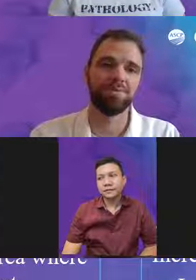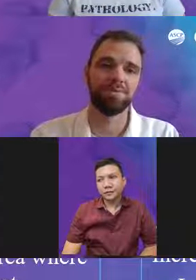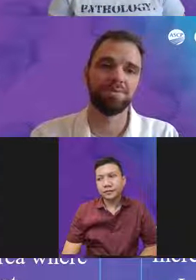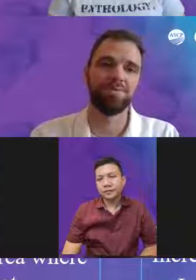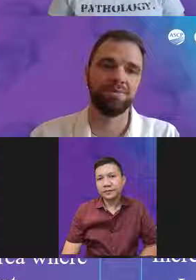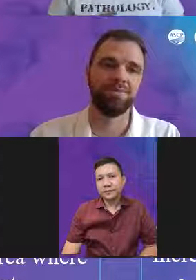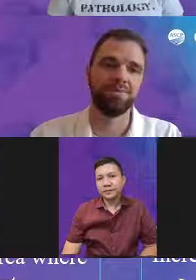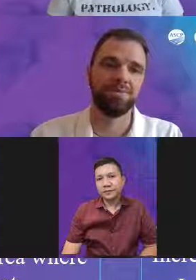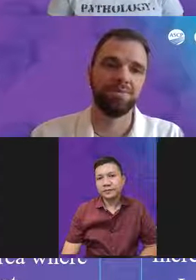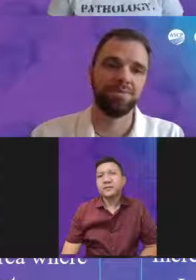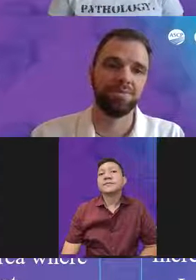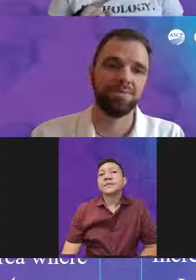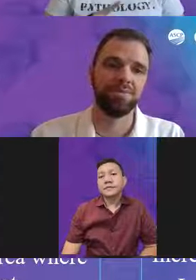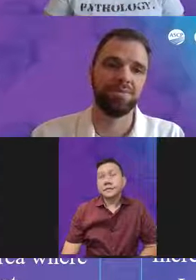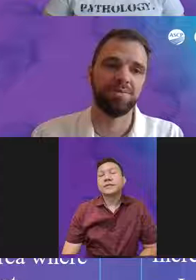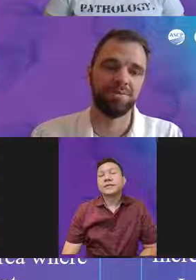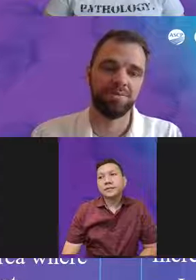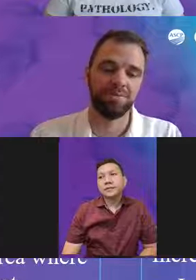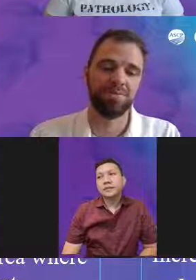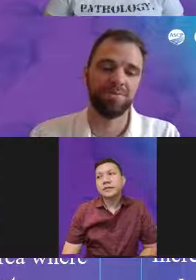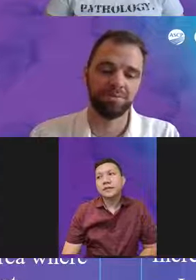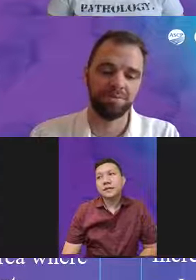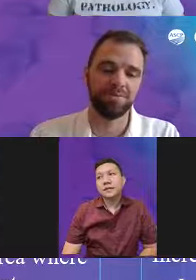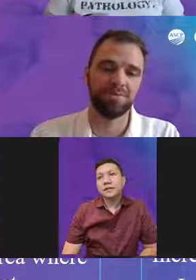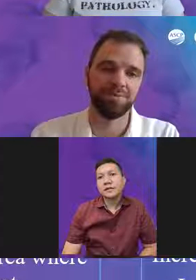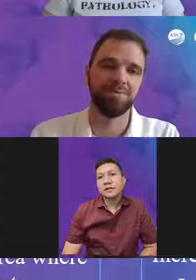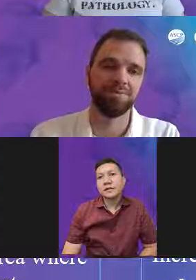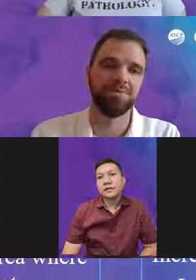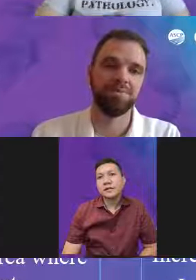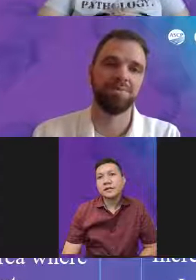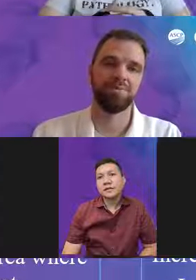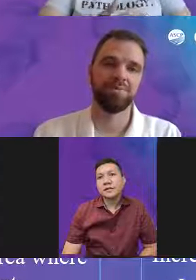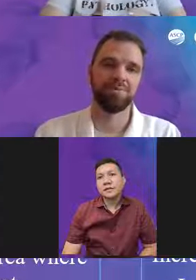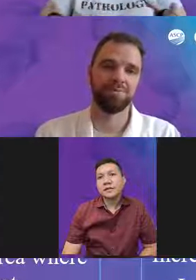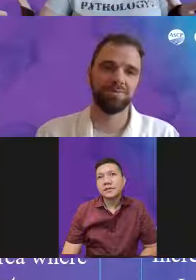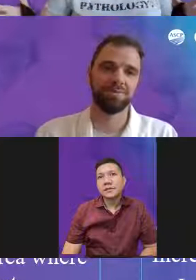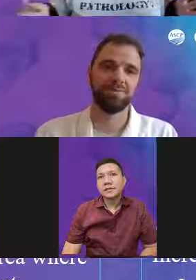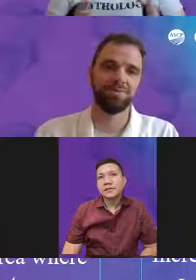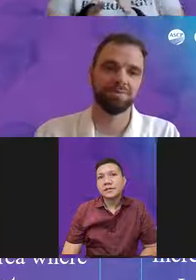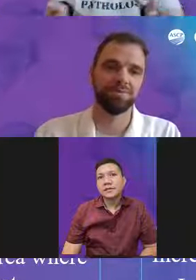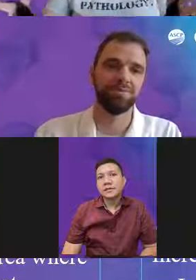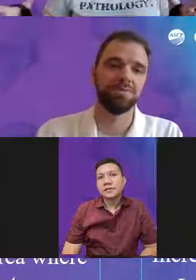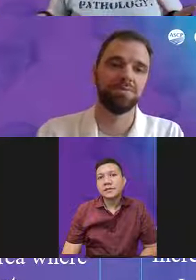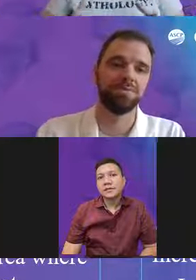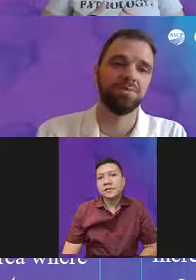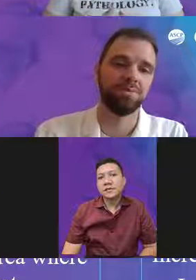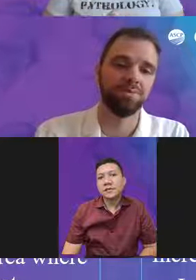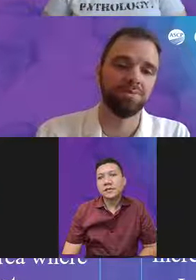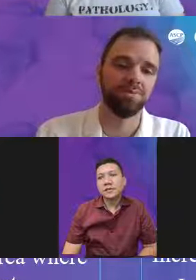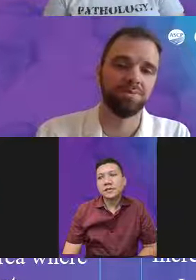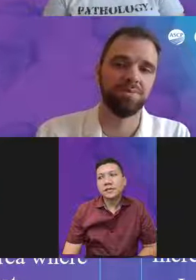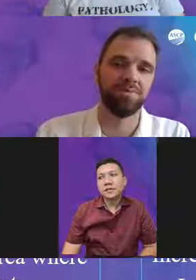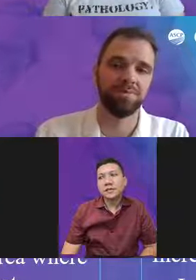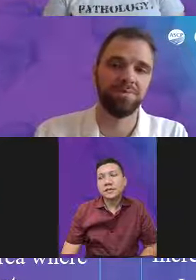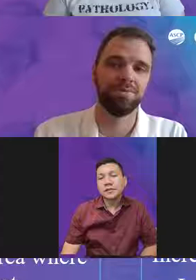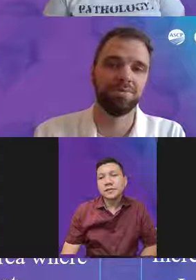professional organizations like ASCP, ASCLS, and there are others that stem, you know,